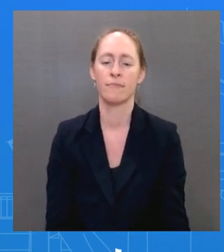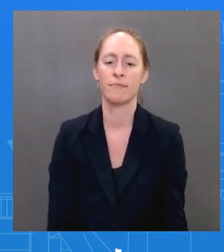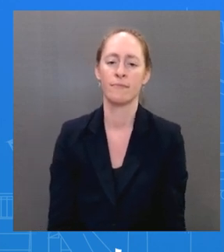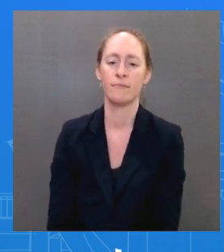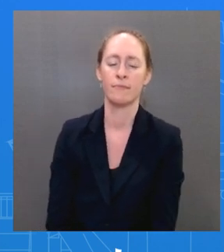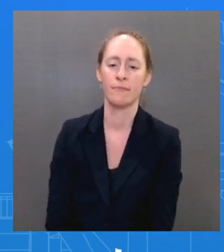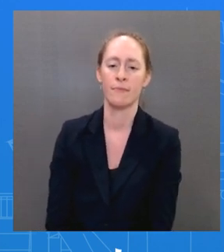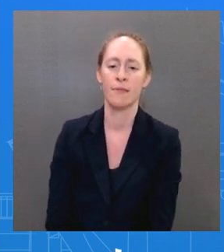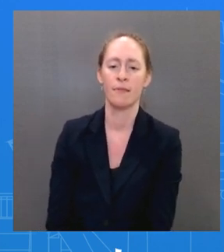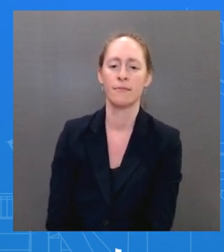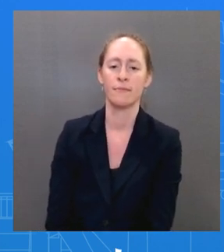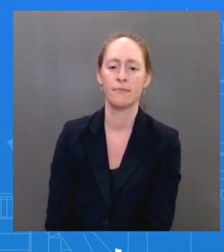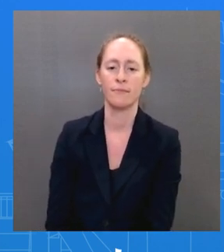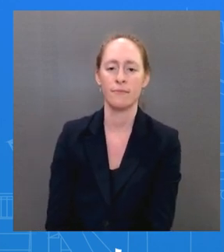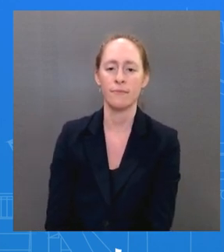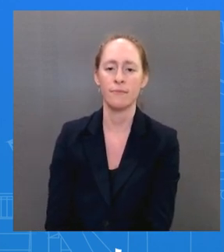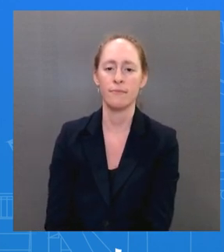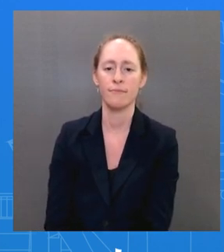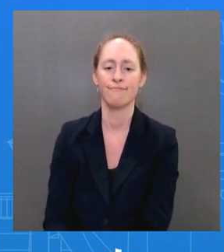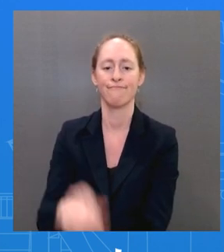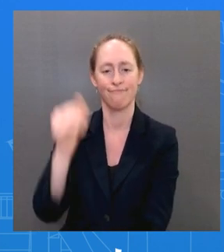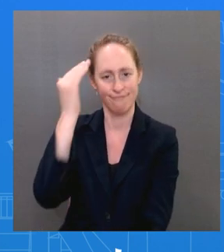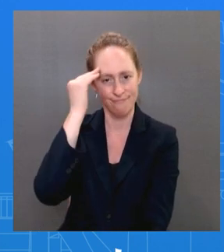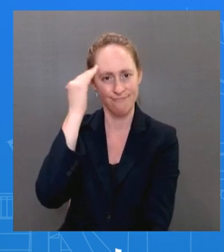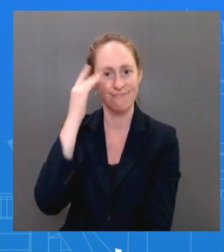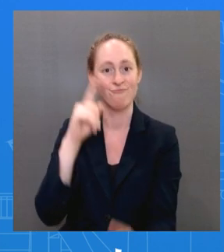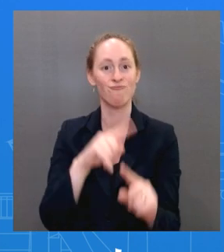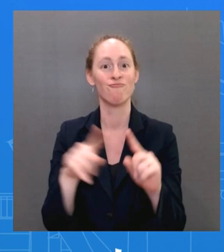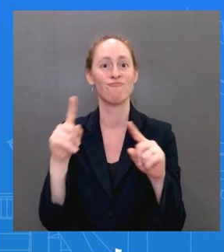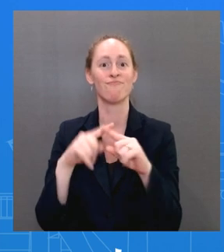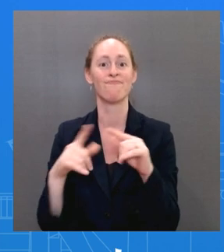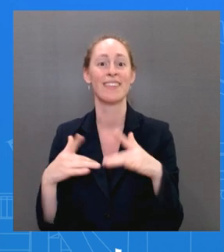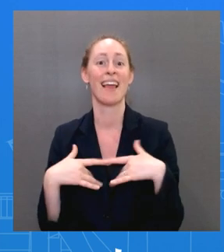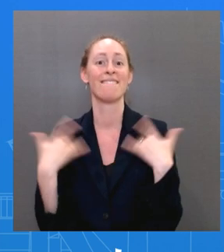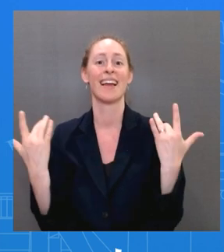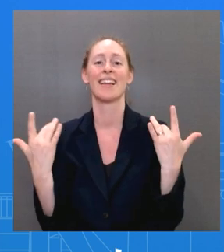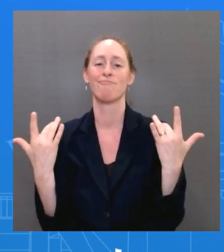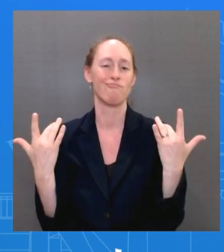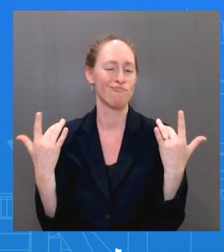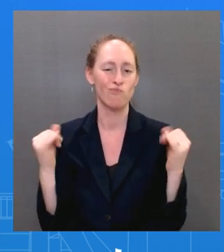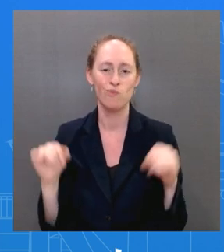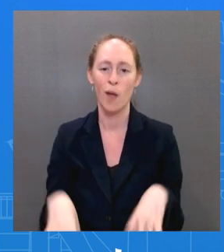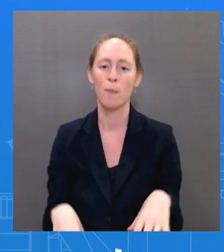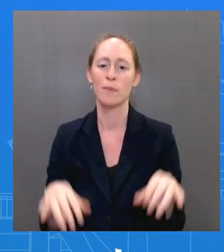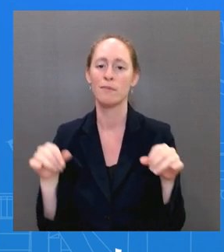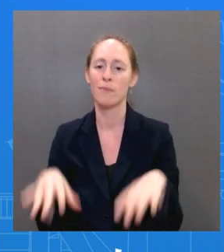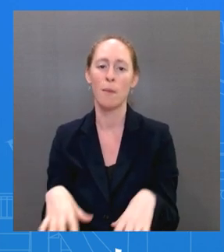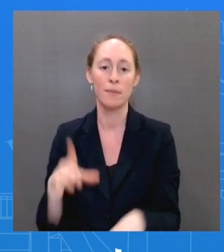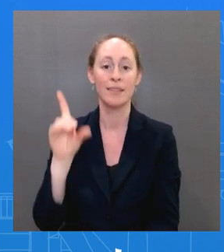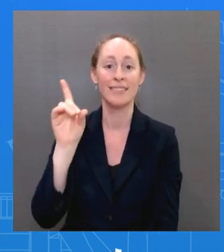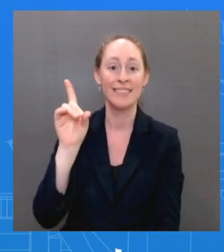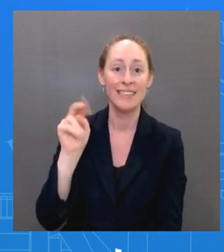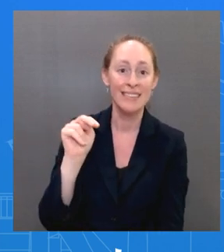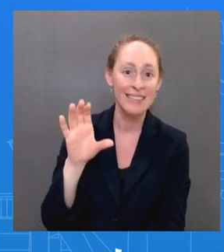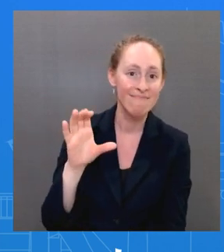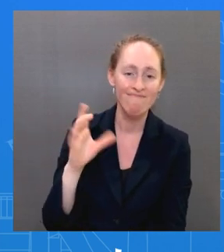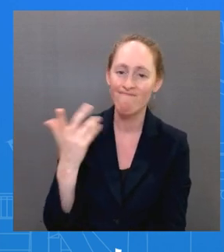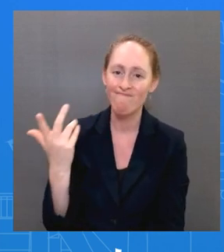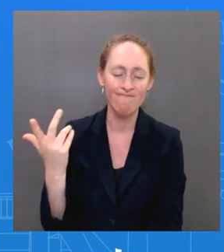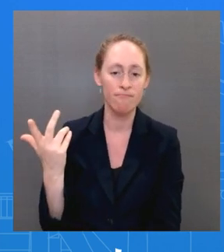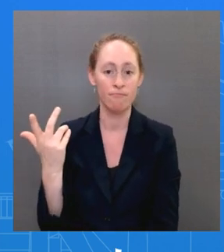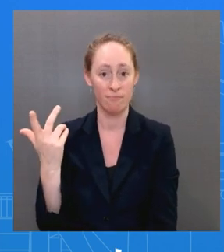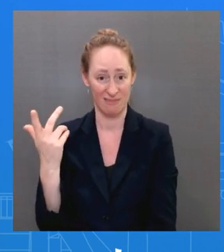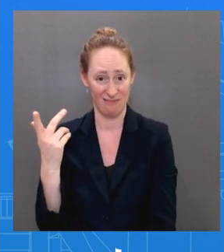in Philadelphia, DNC event in Florida. Is he concerned at all about, you know, one of the things he wanted to do moving forward was really start drawing